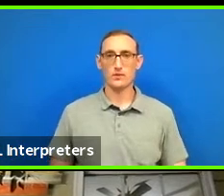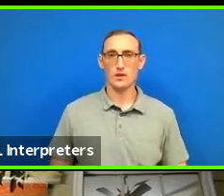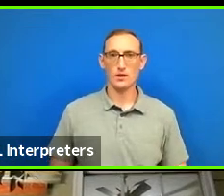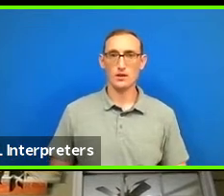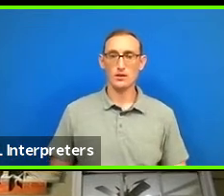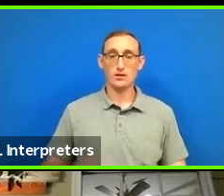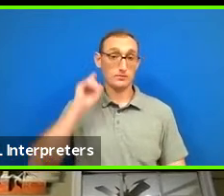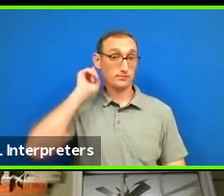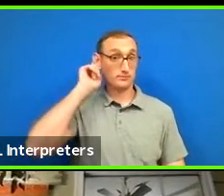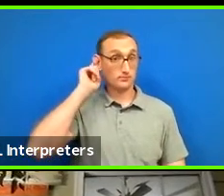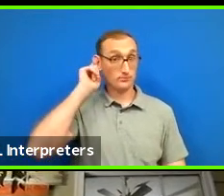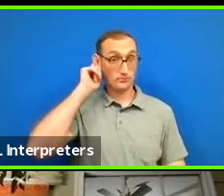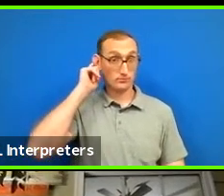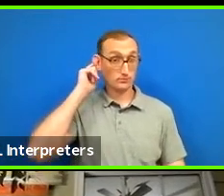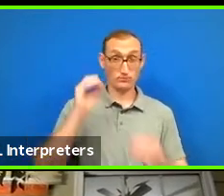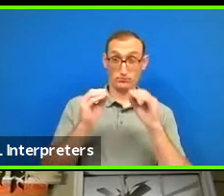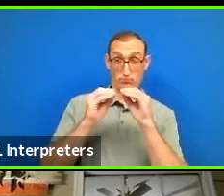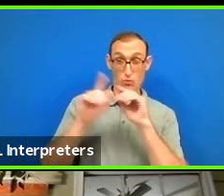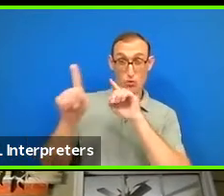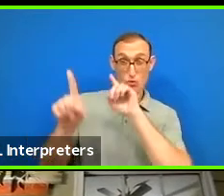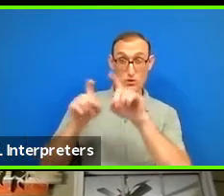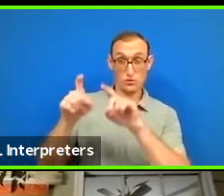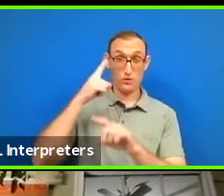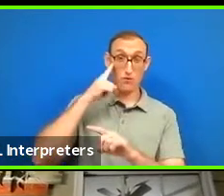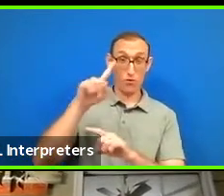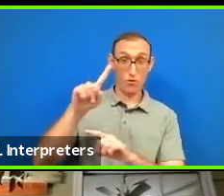Any additional questions for Dr. Thomas